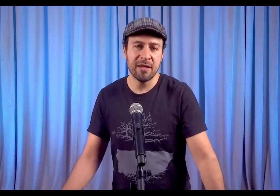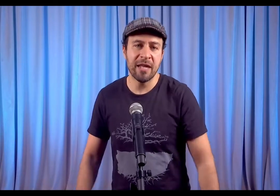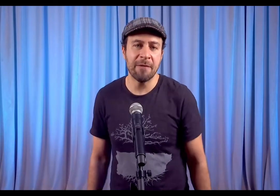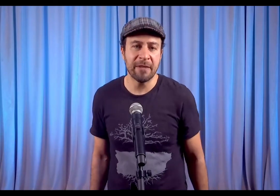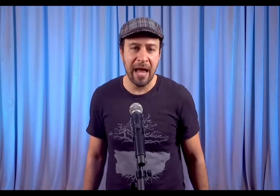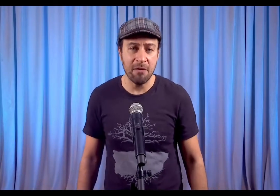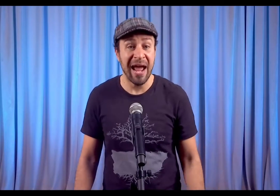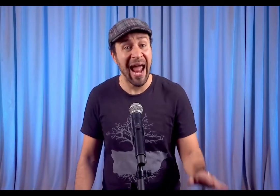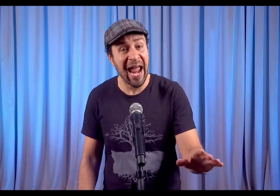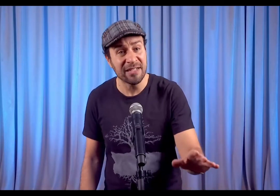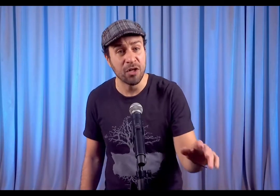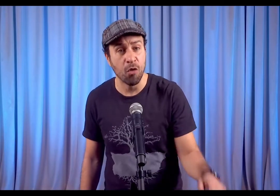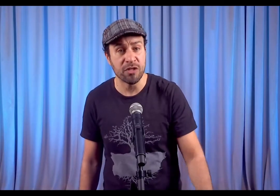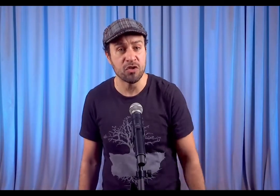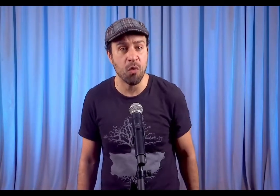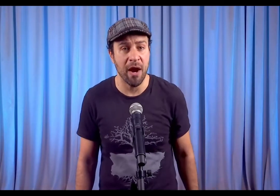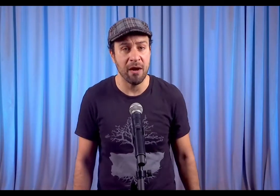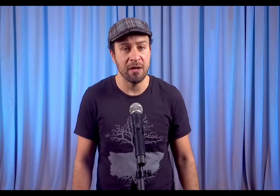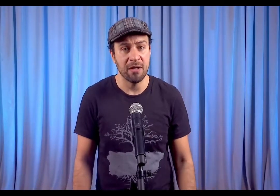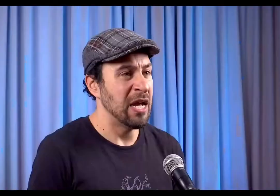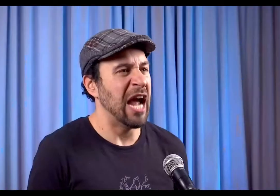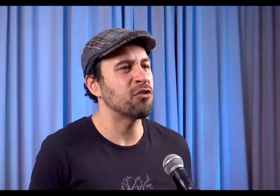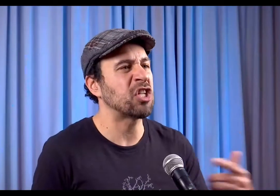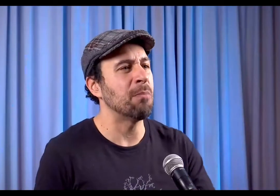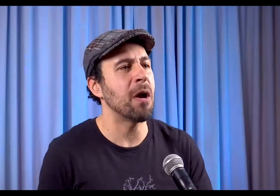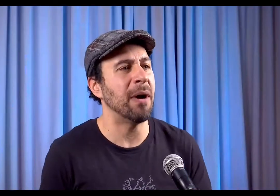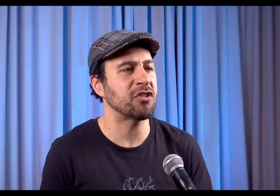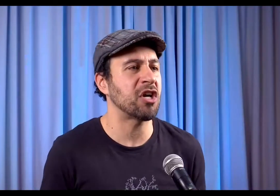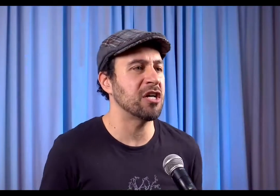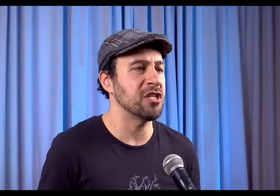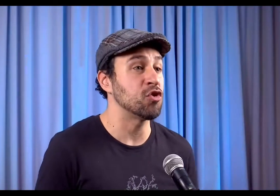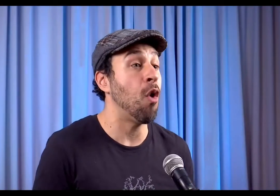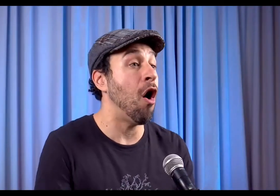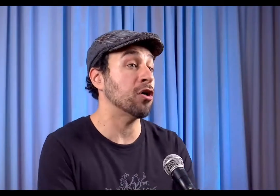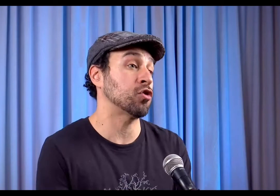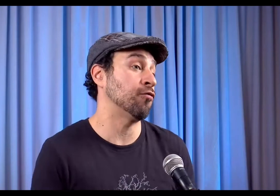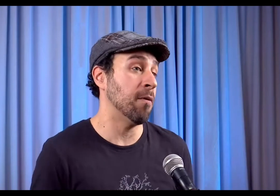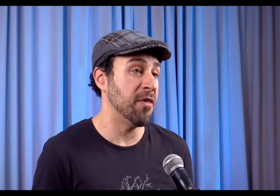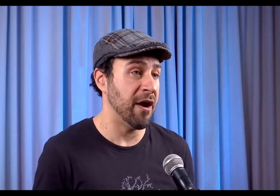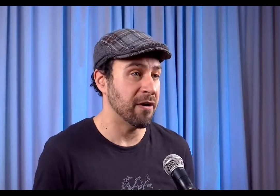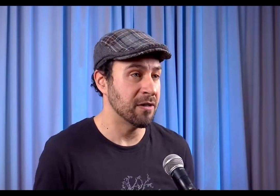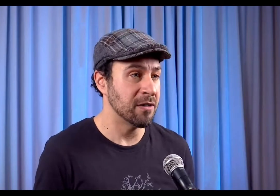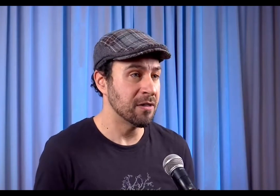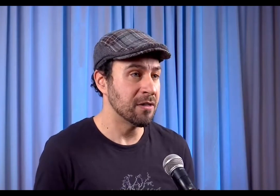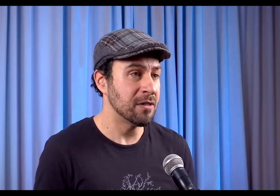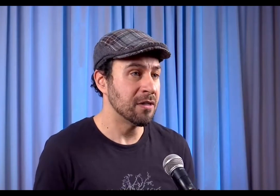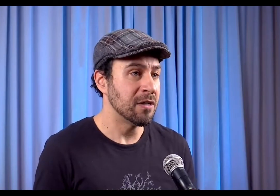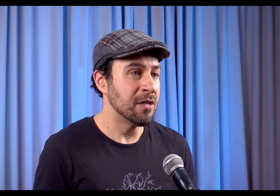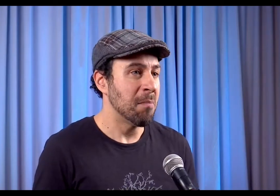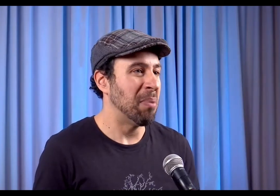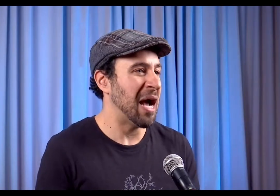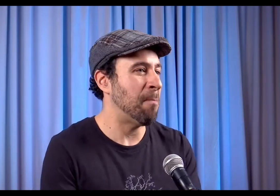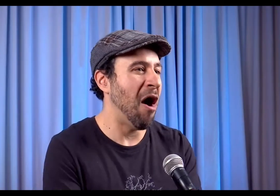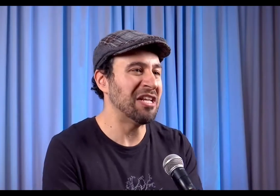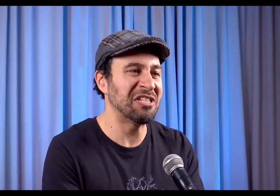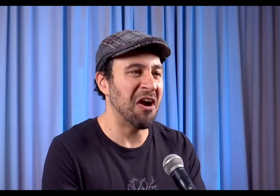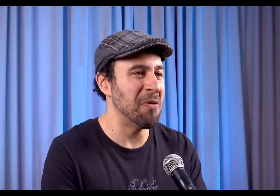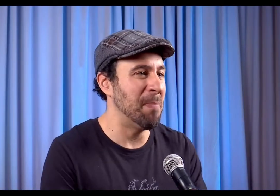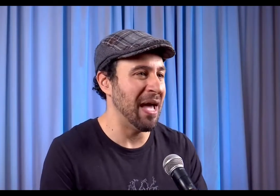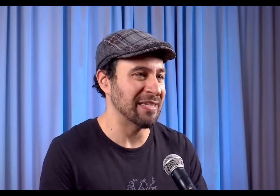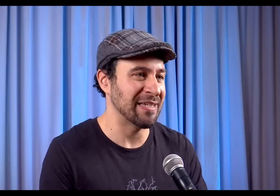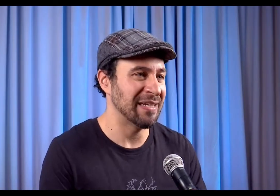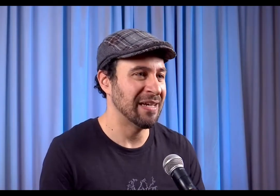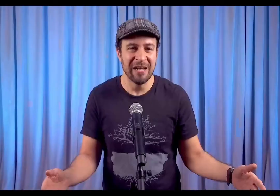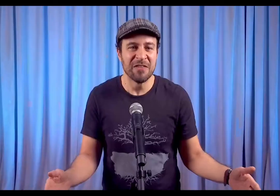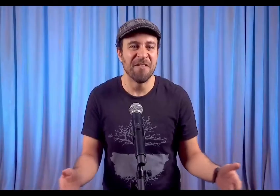Luis de Levittown and Logan Square, and you'll tell me about your cousins who are also from there. Block parties are